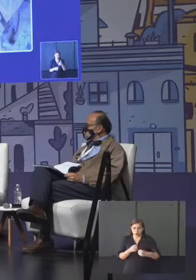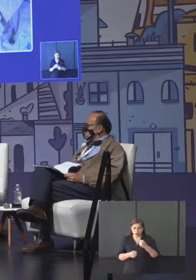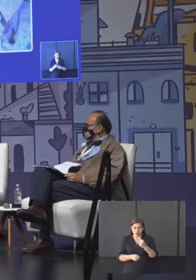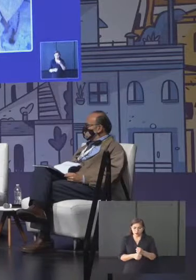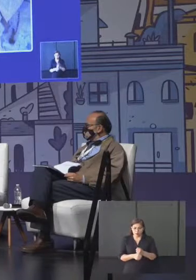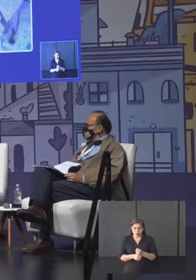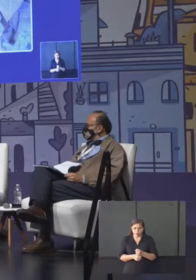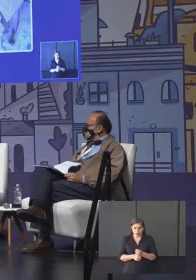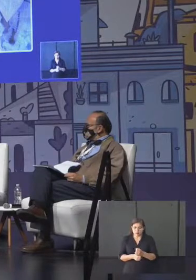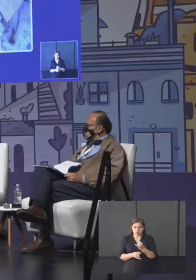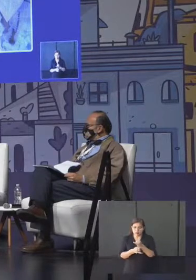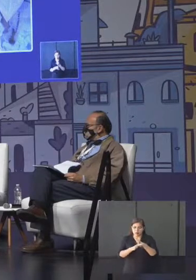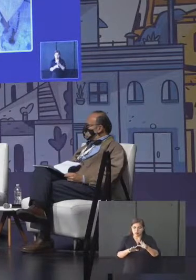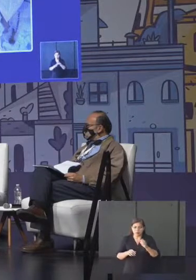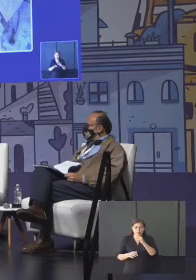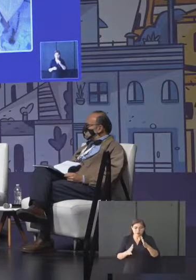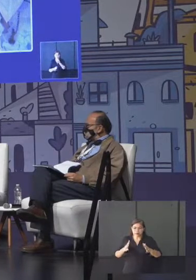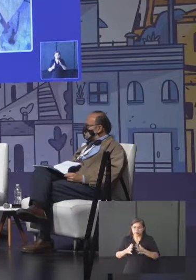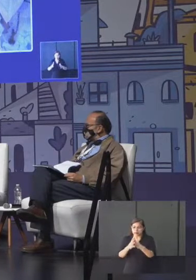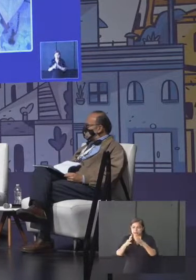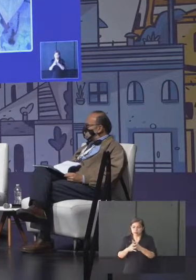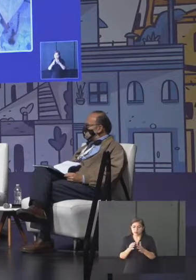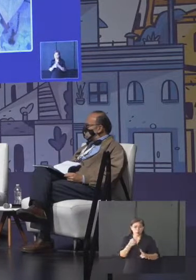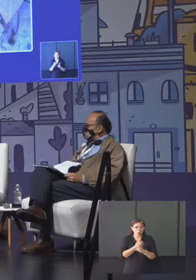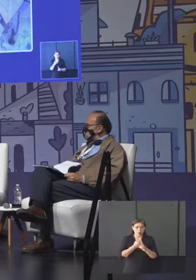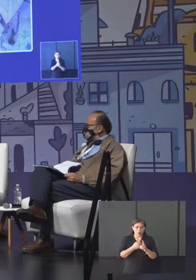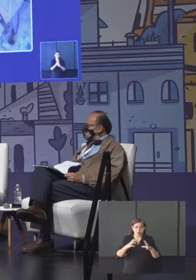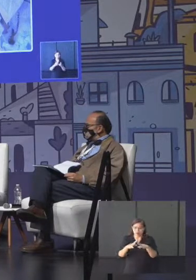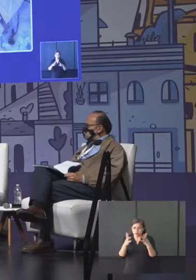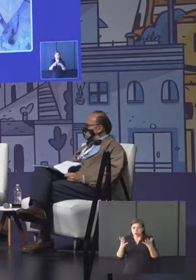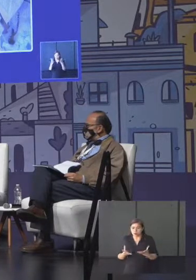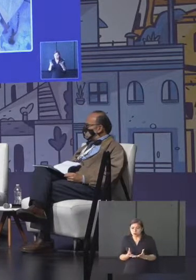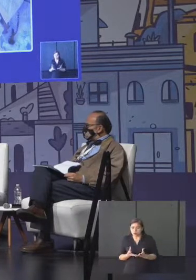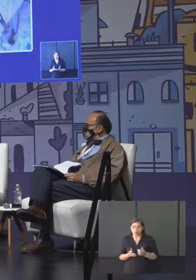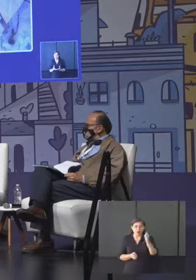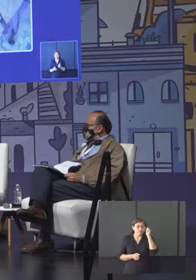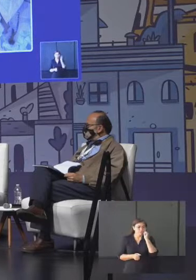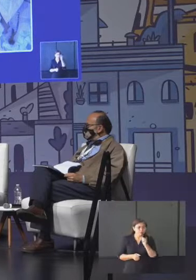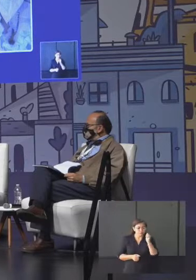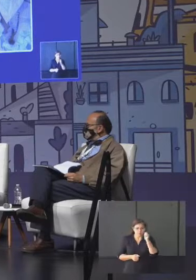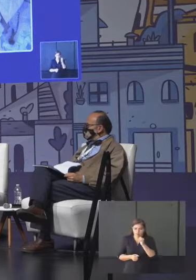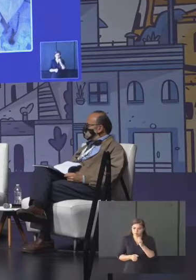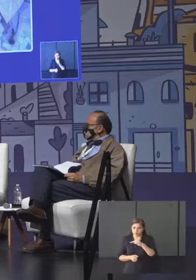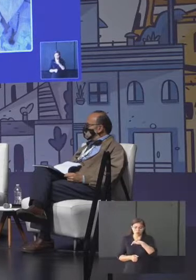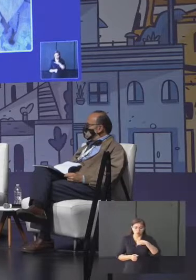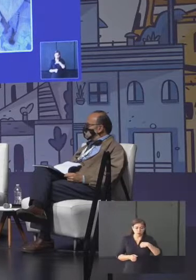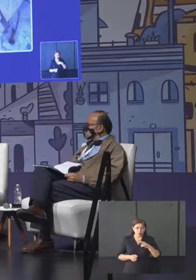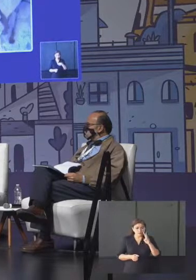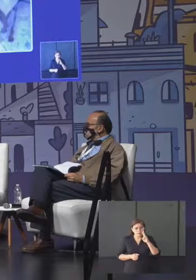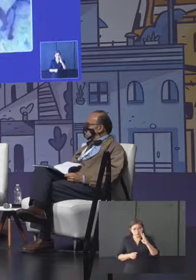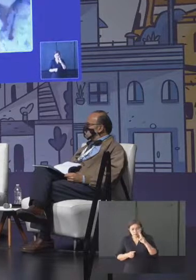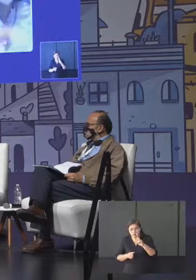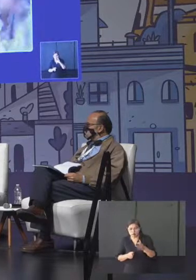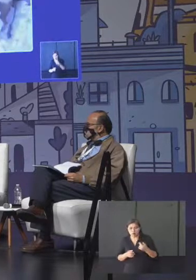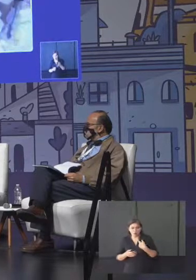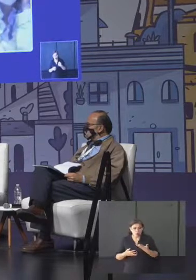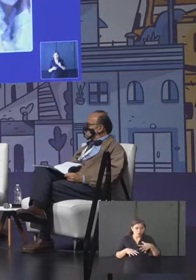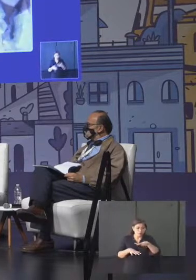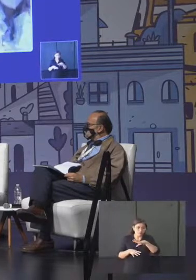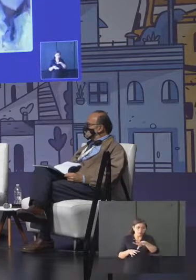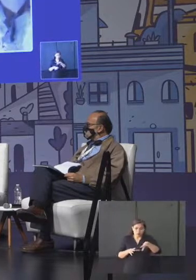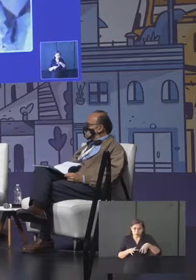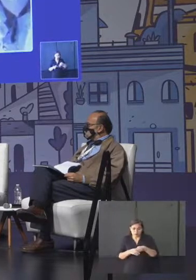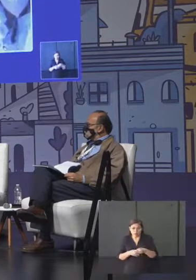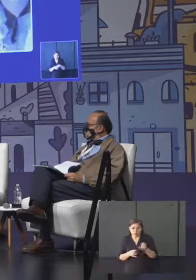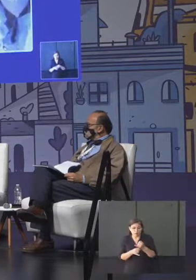Mondo Association that has published for the last 2 years the Atlas of Wars and Conflicts in the World. We have always been